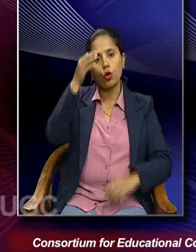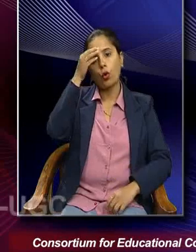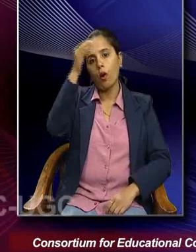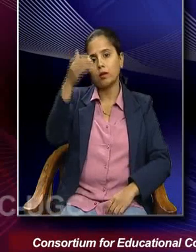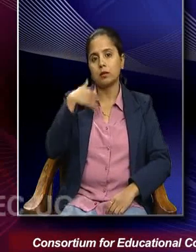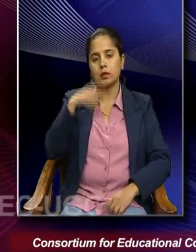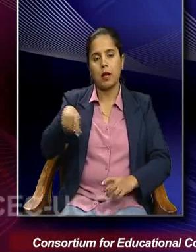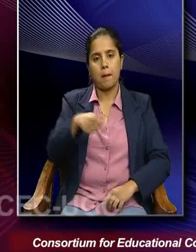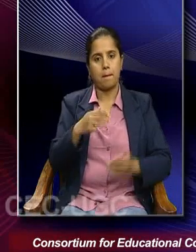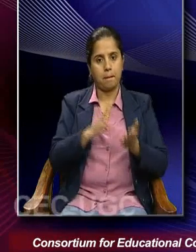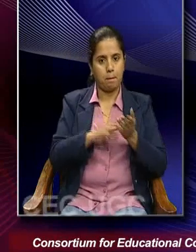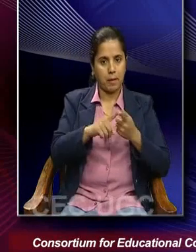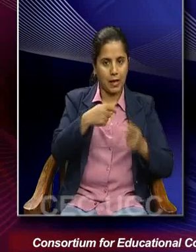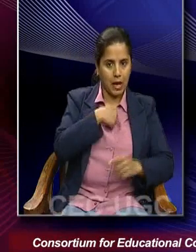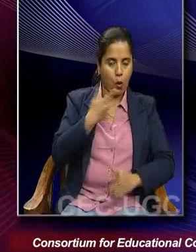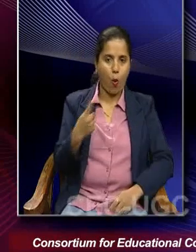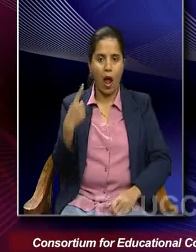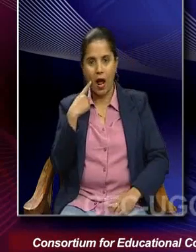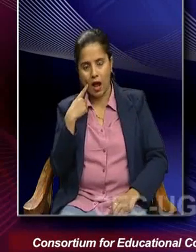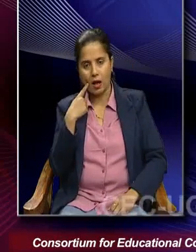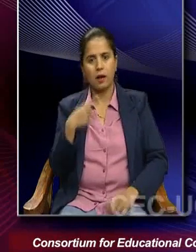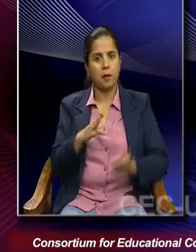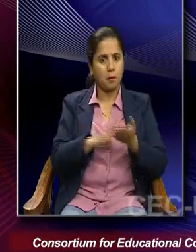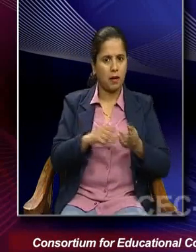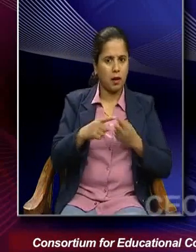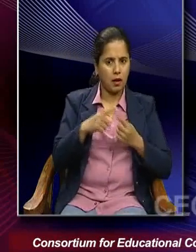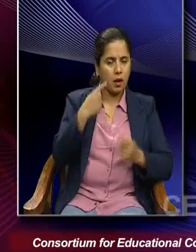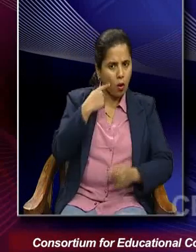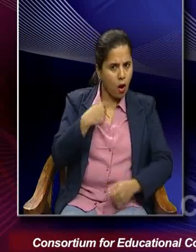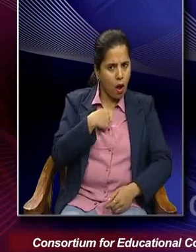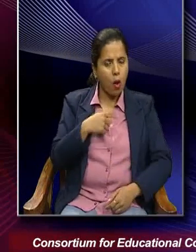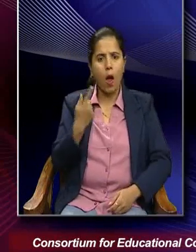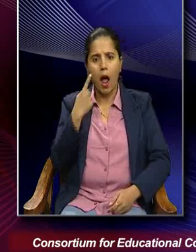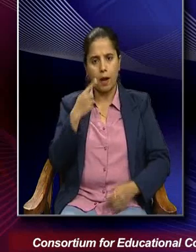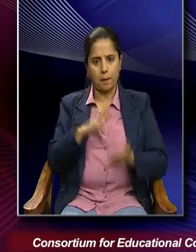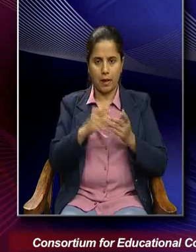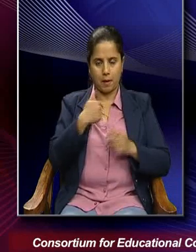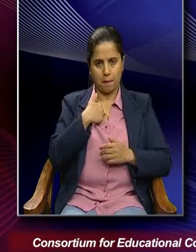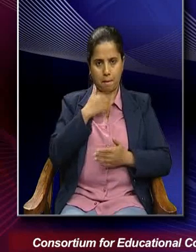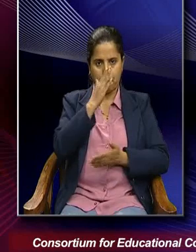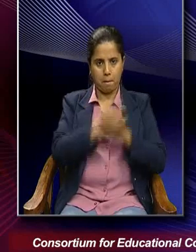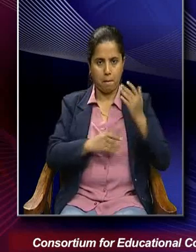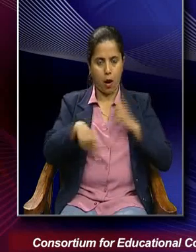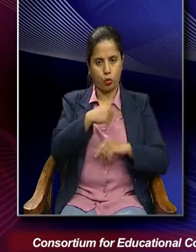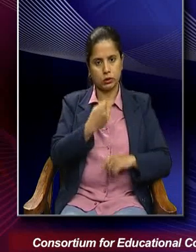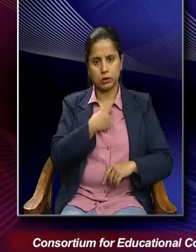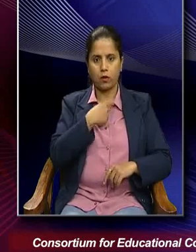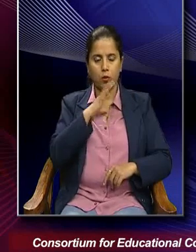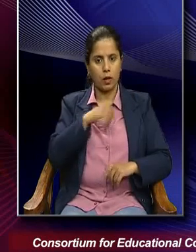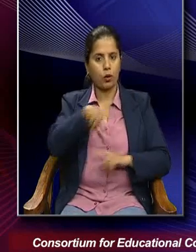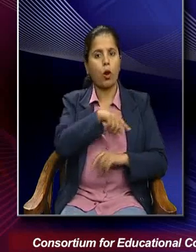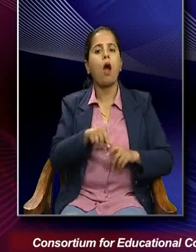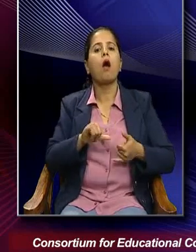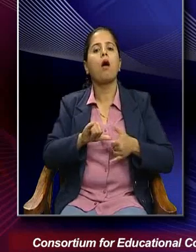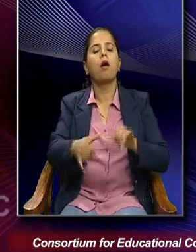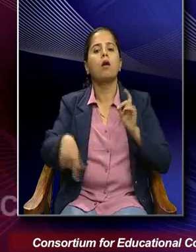initiative, novelty and unique. So, me is the objective part, I is the